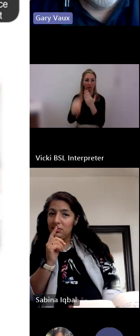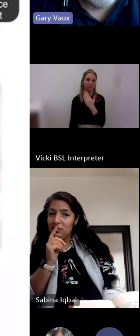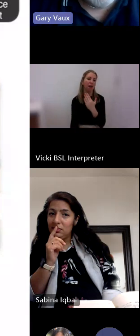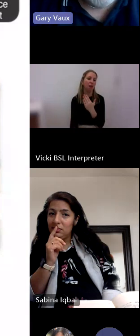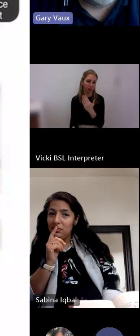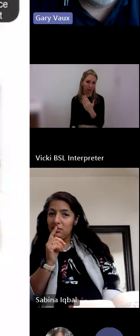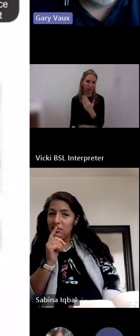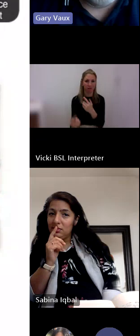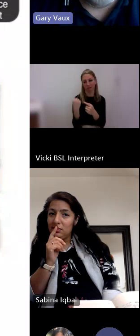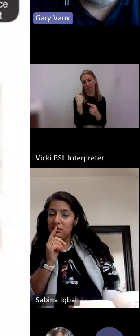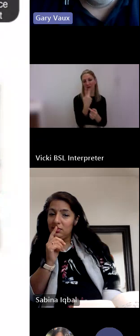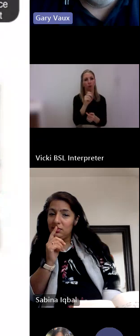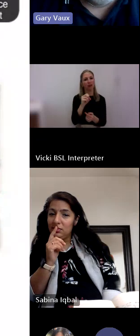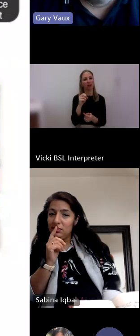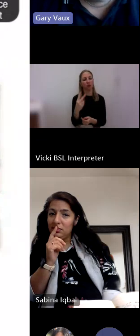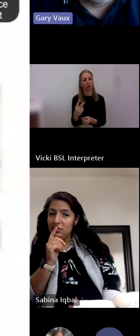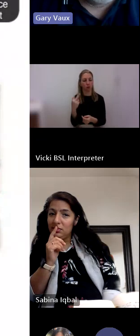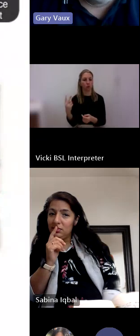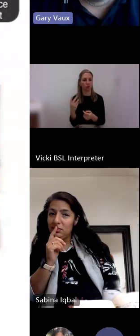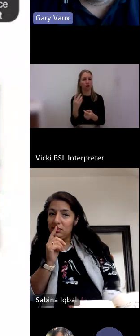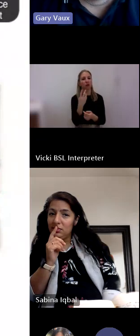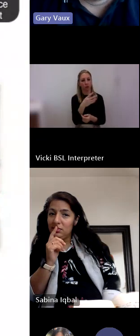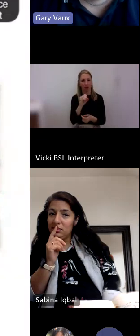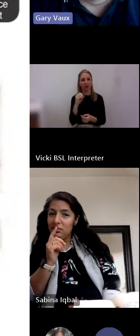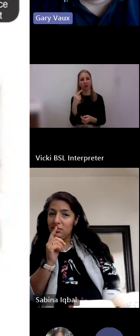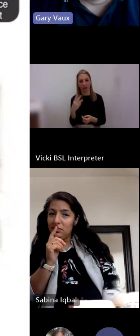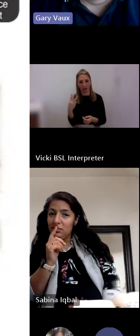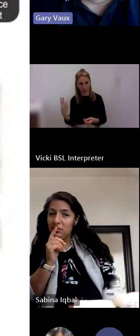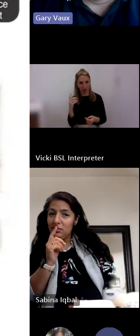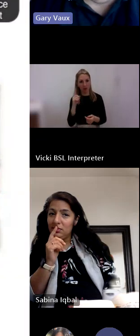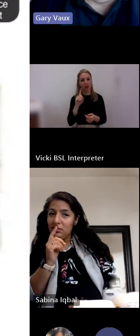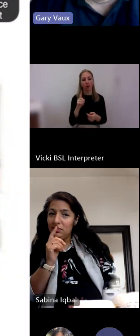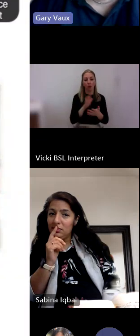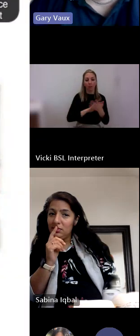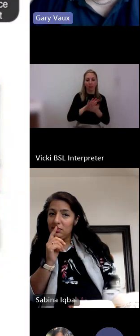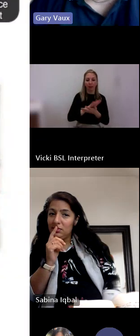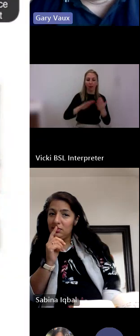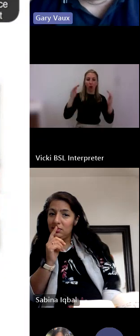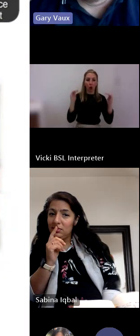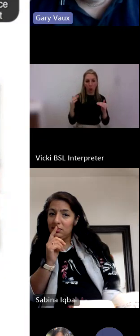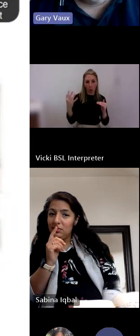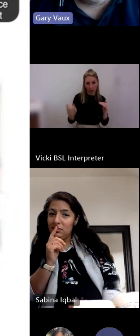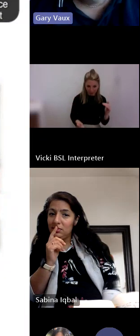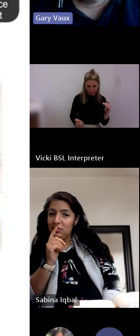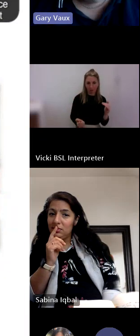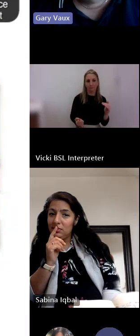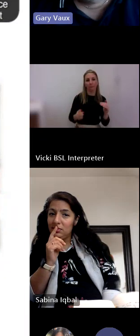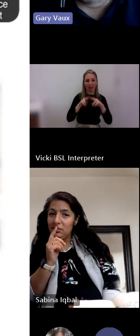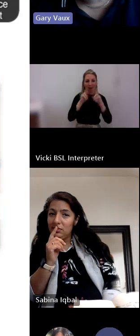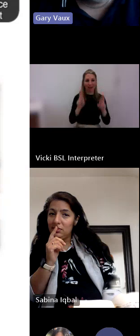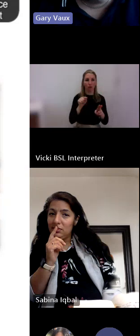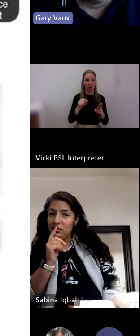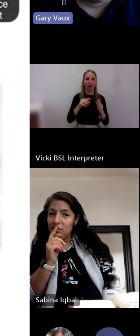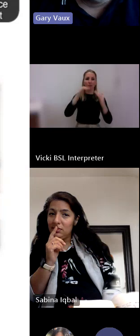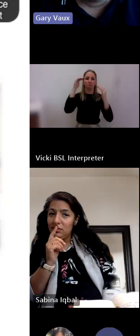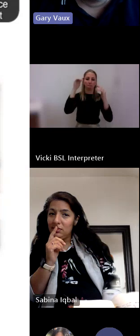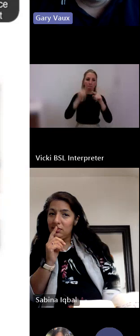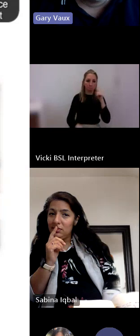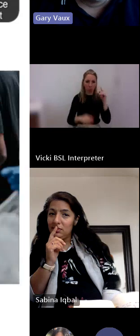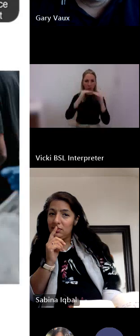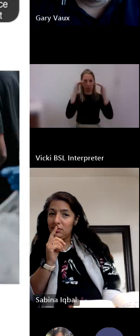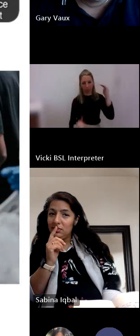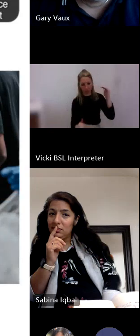22-23. But it was low-income households who had the biggest fall in their income. Next slide, please,